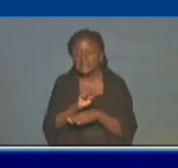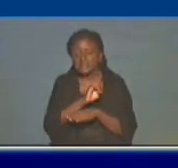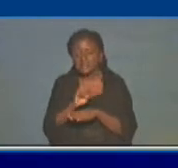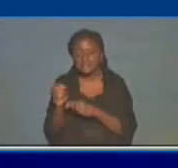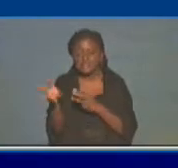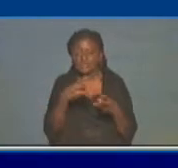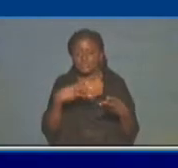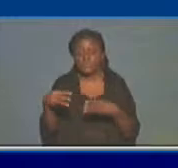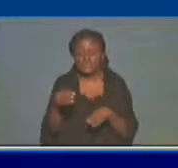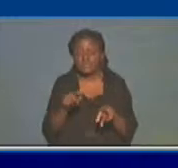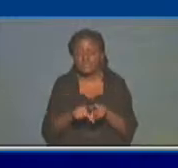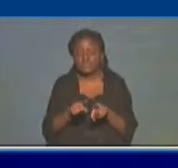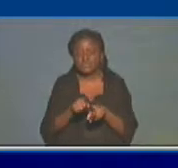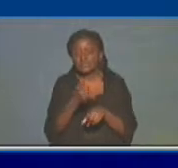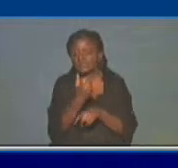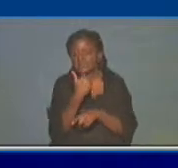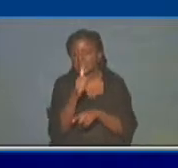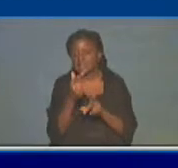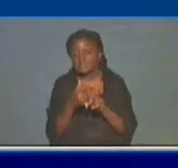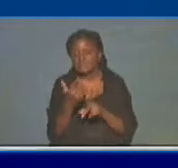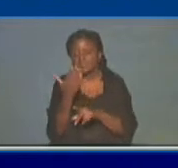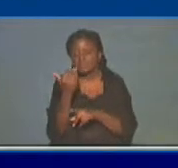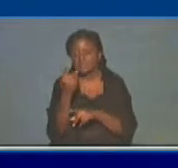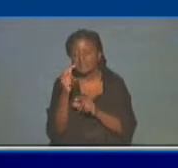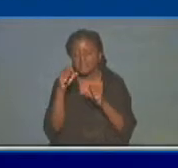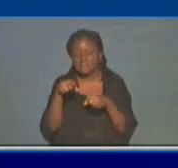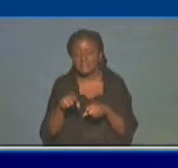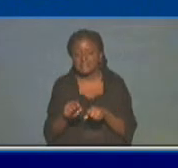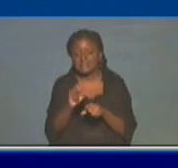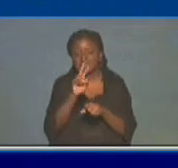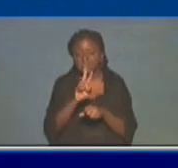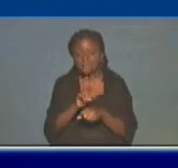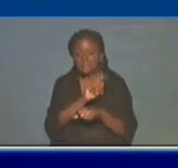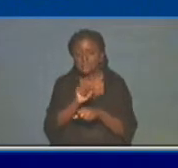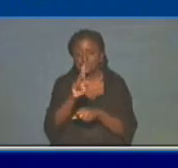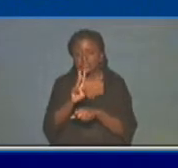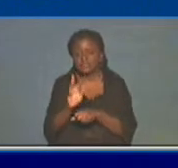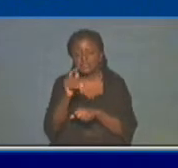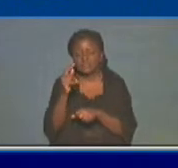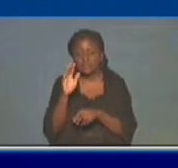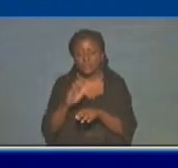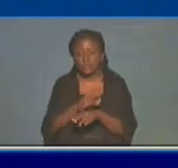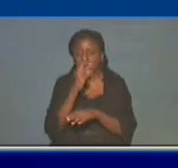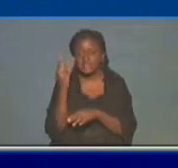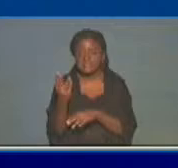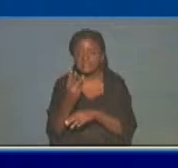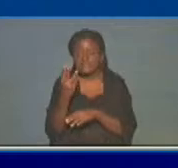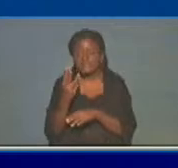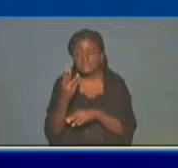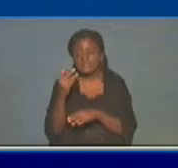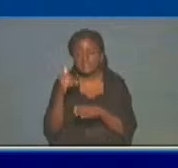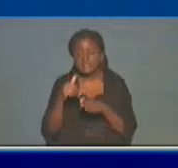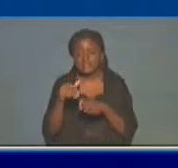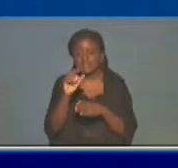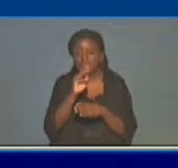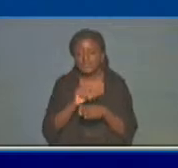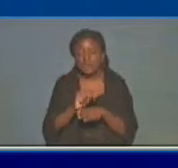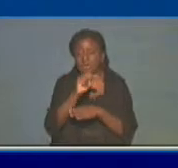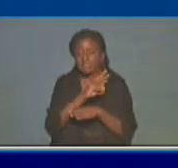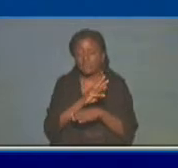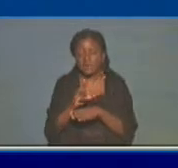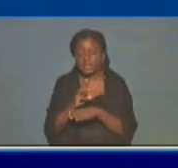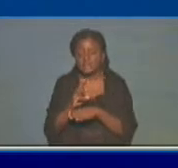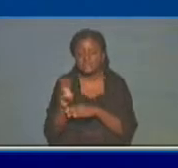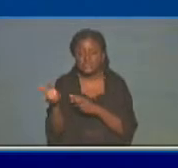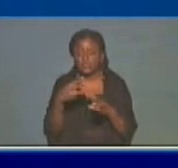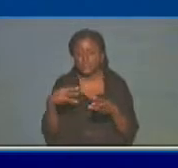winds also at 10 to 15 knots, and the wave heights 2 to 4 feet. Now, Wednesday in the northwestern and central parts of our country, the winds rotate, becoming